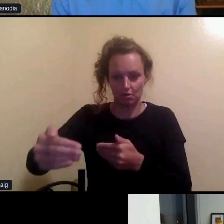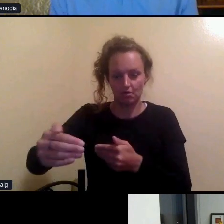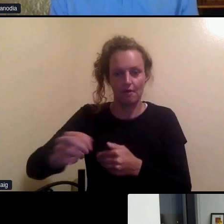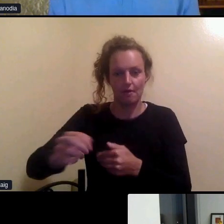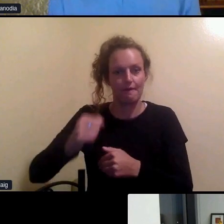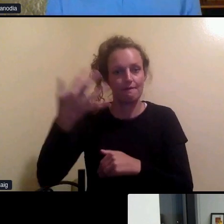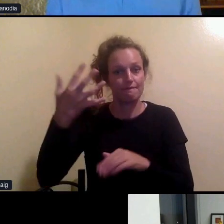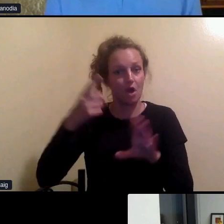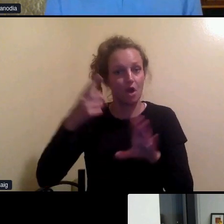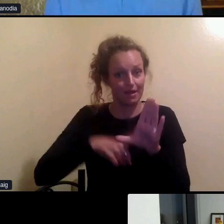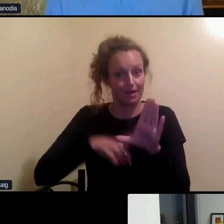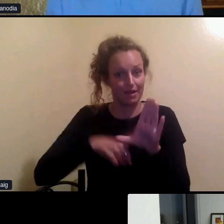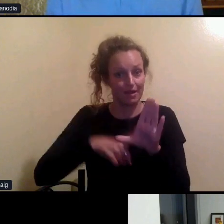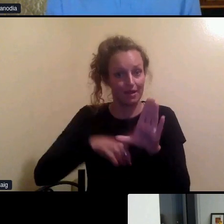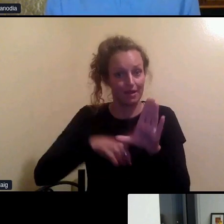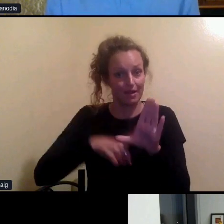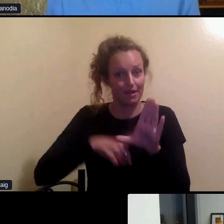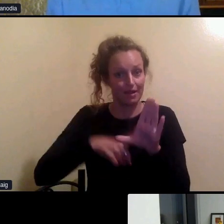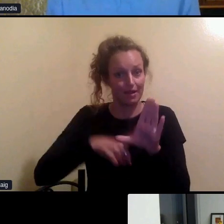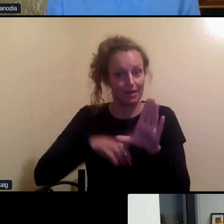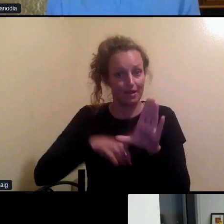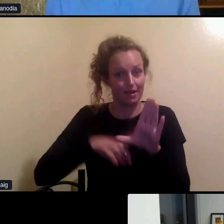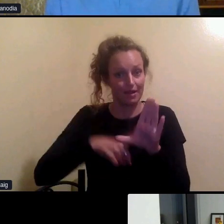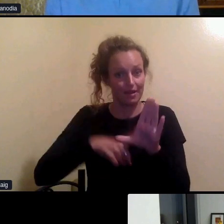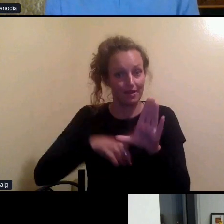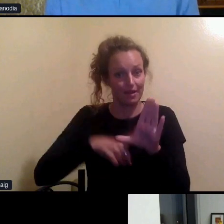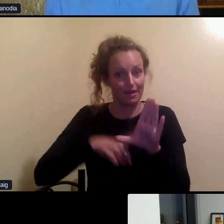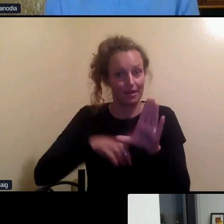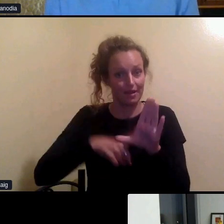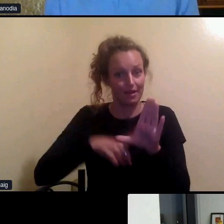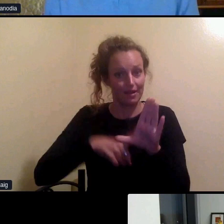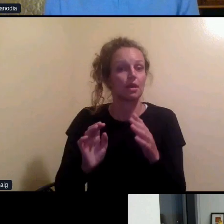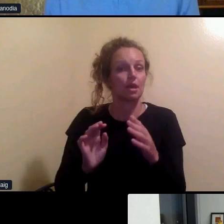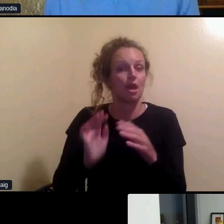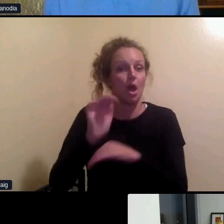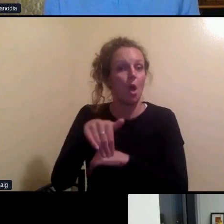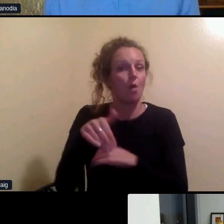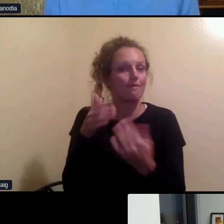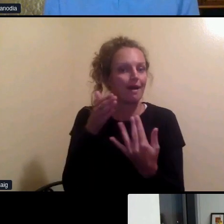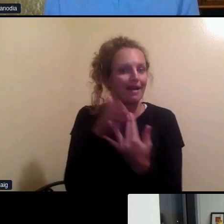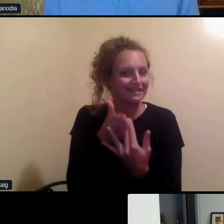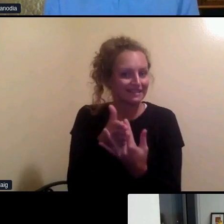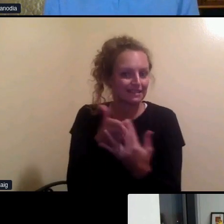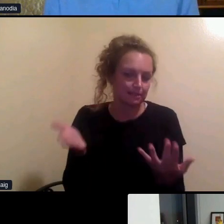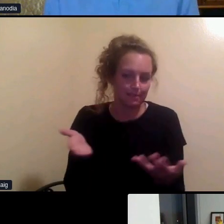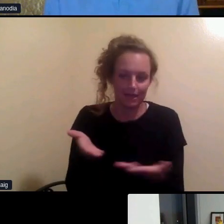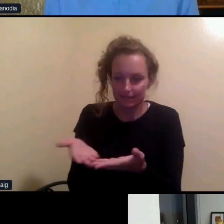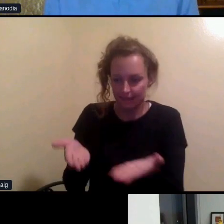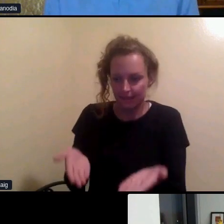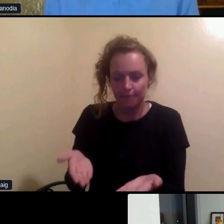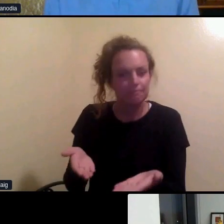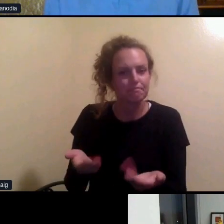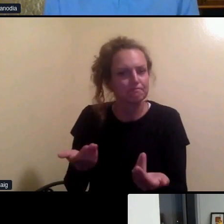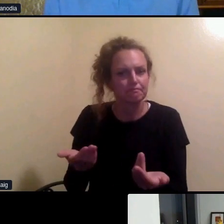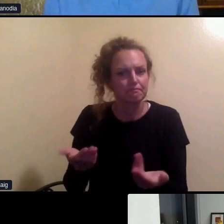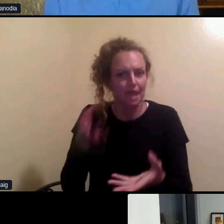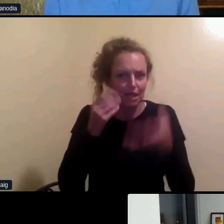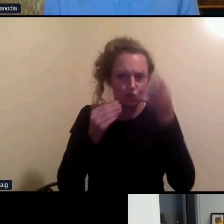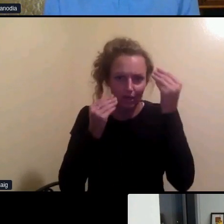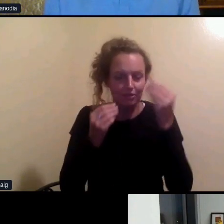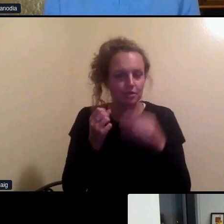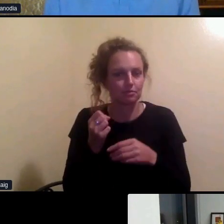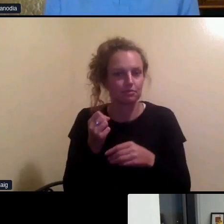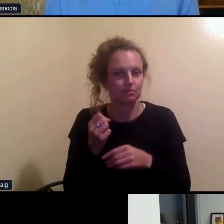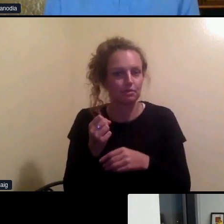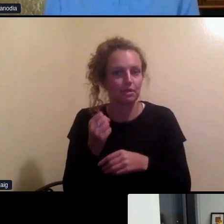accessibility. It's 1 hour. And then that's 5 years ago, so it might have changed. We haven't benchmarked it since then, but it was literally, it's